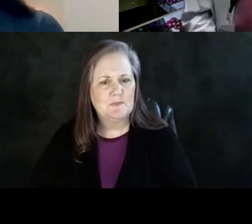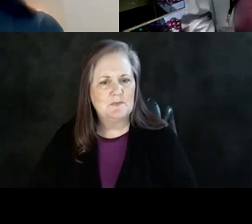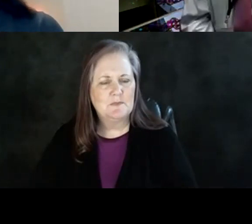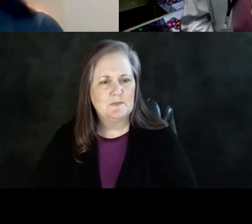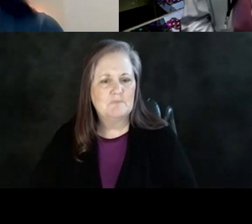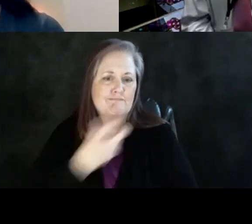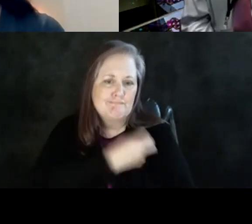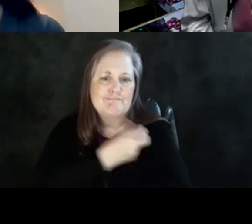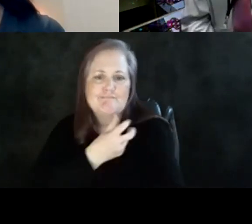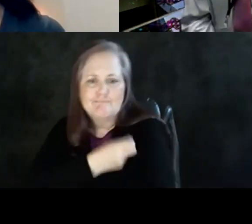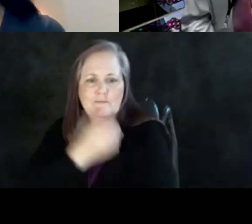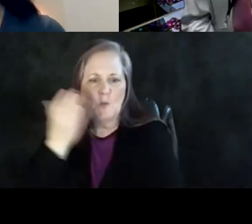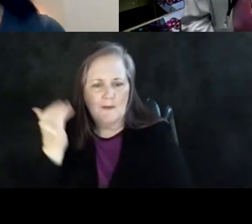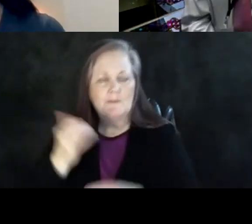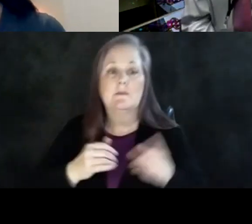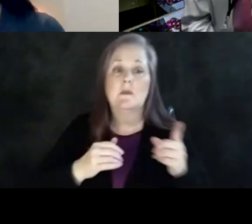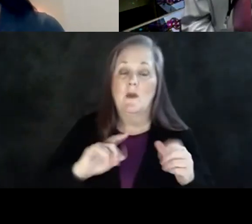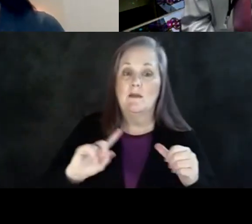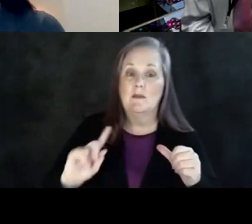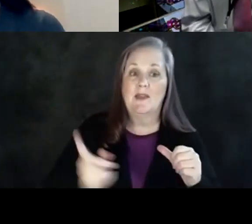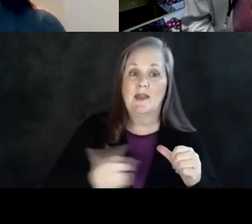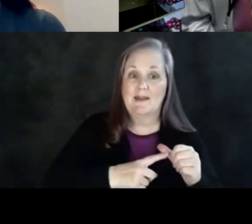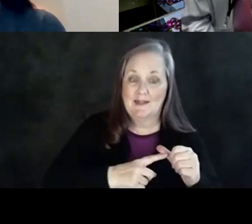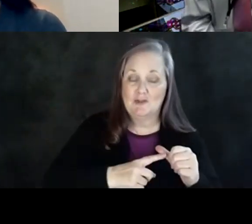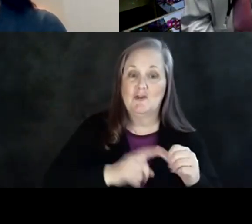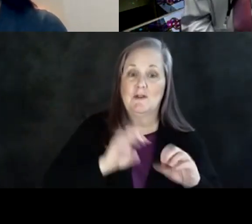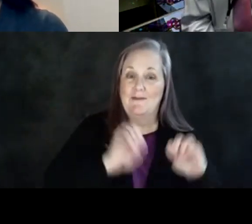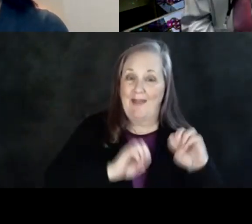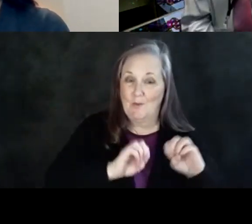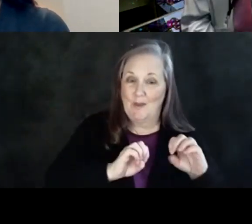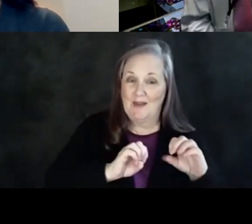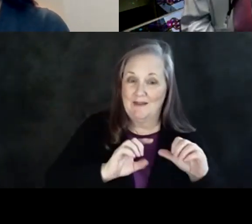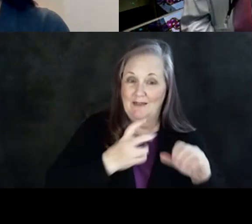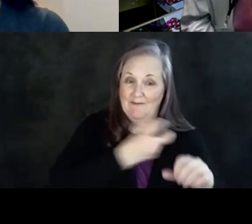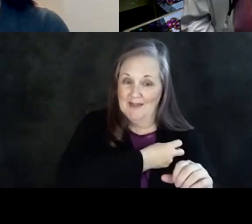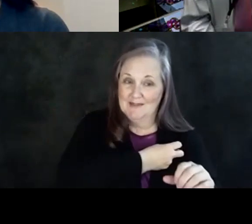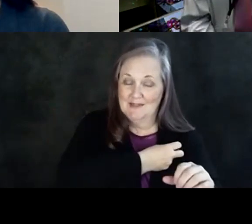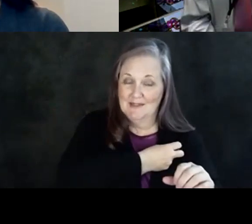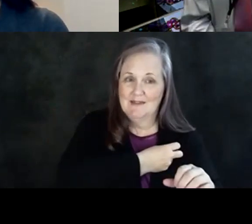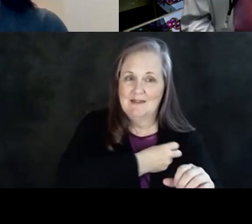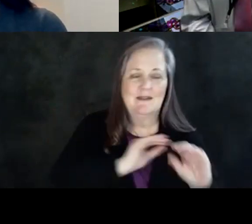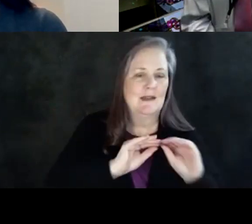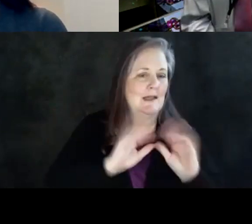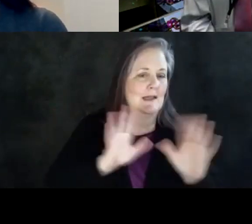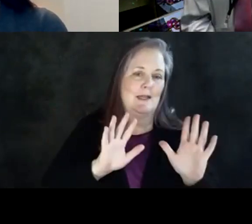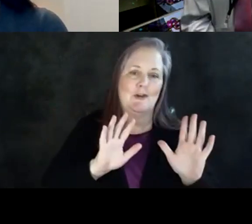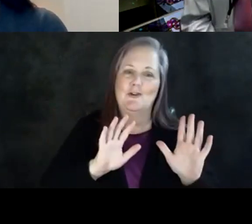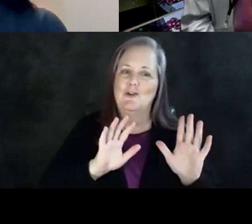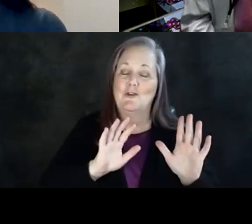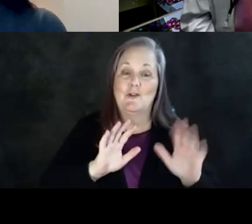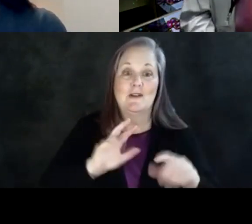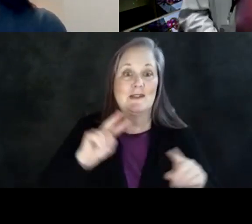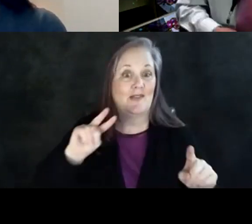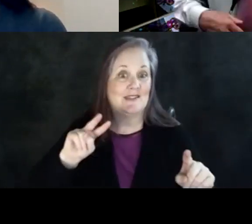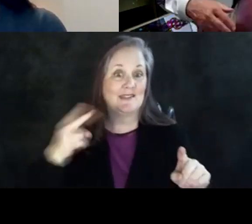So when the initial evaluation of the vaccines were done, it was clear that when you got a